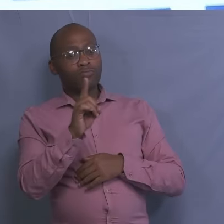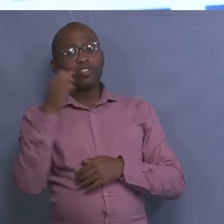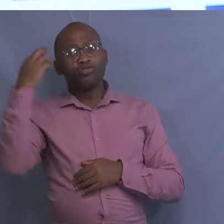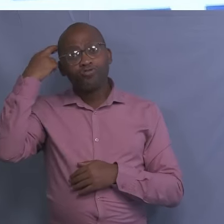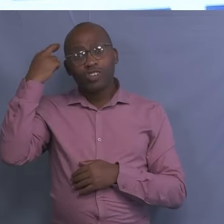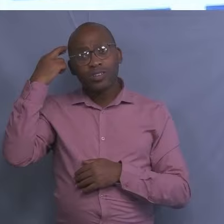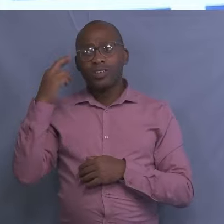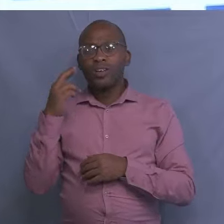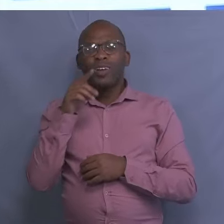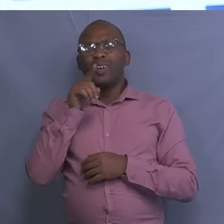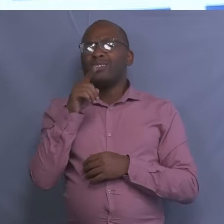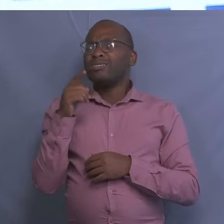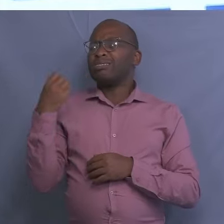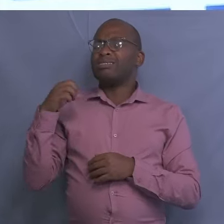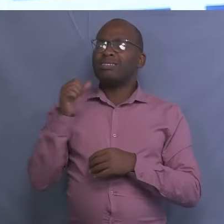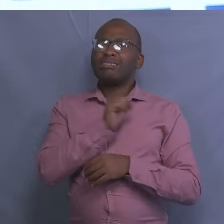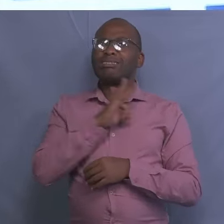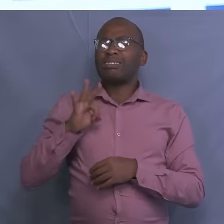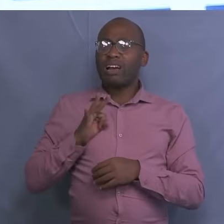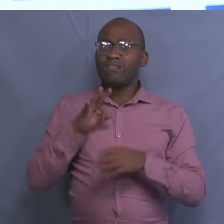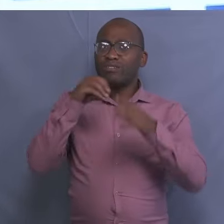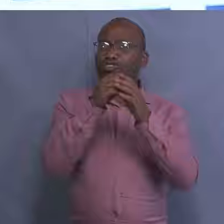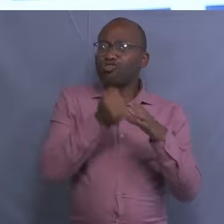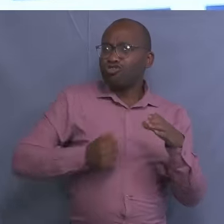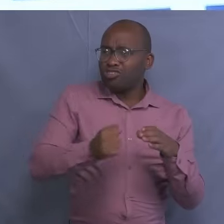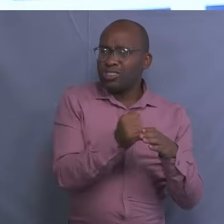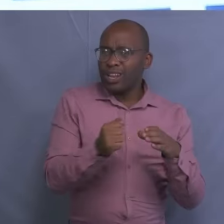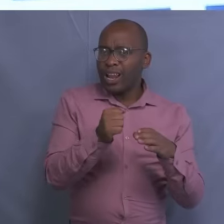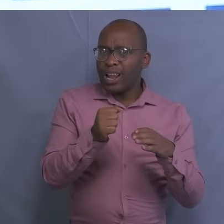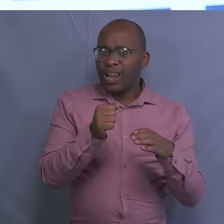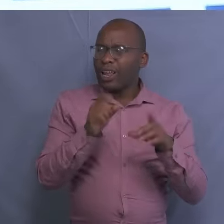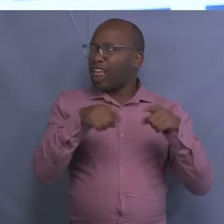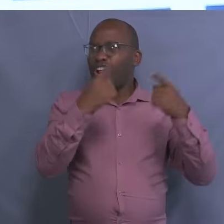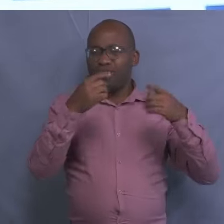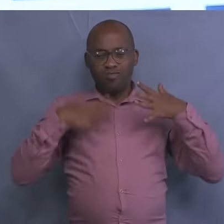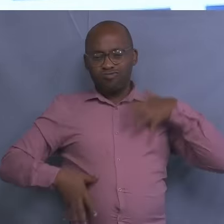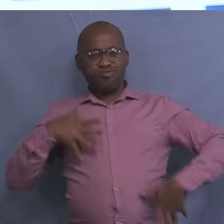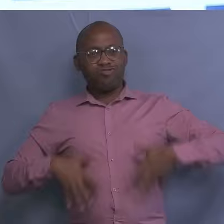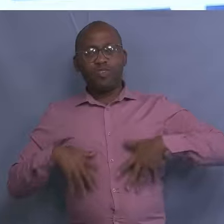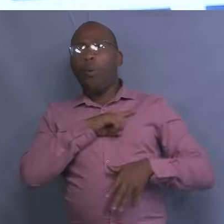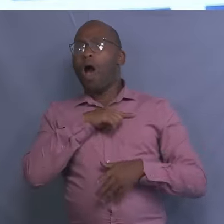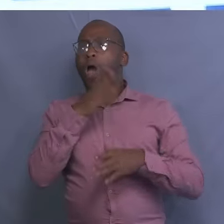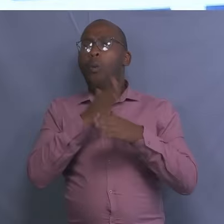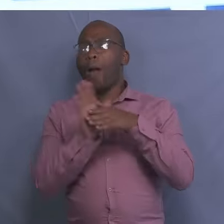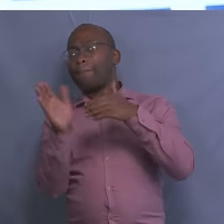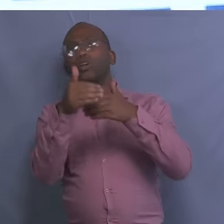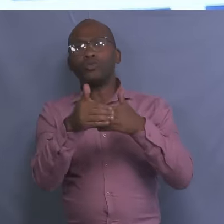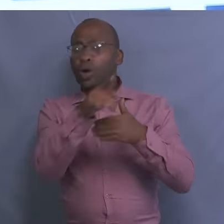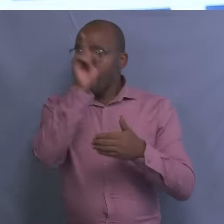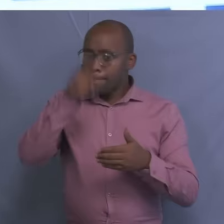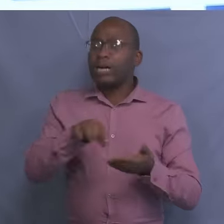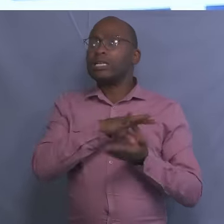the kitchen or the kitchen staff, that they won't be clean, because those are the people that will be handling and dealing with your food. So you expect them